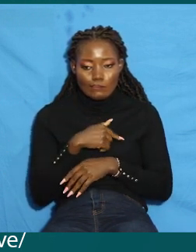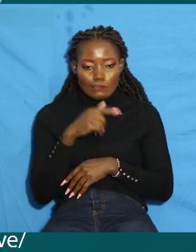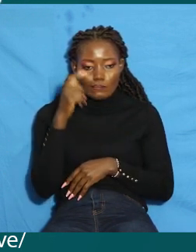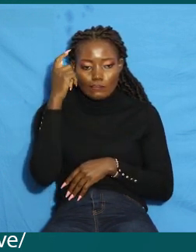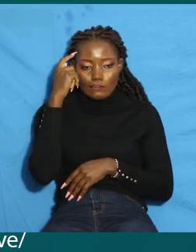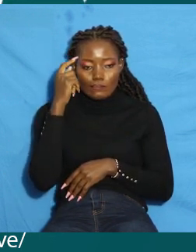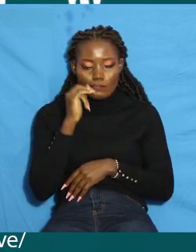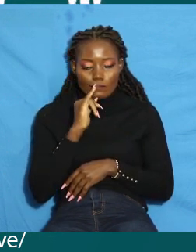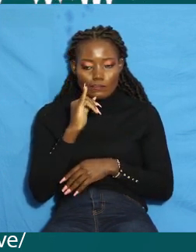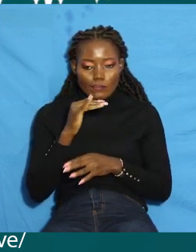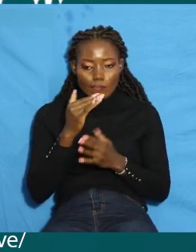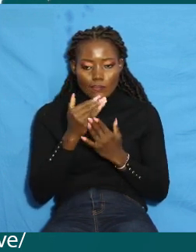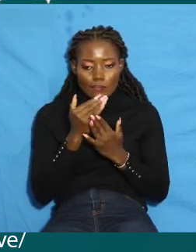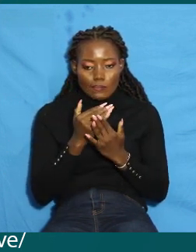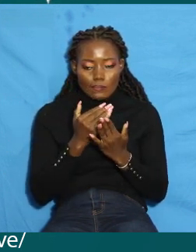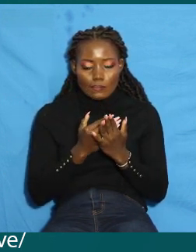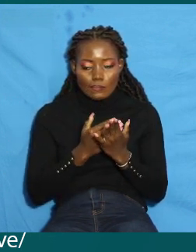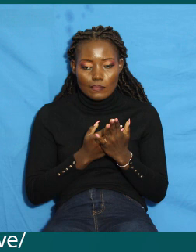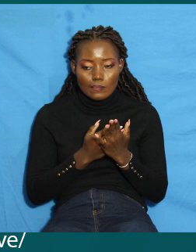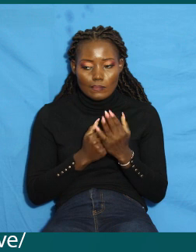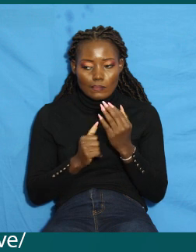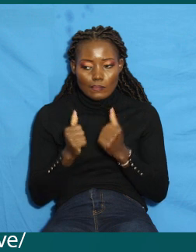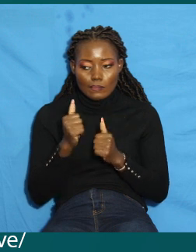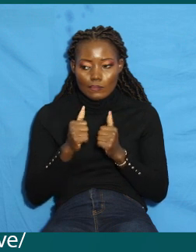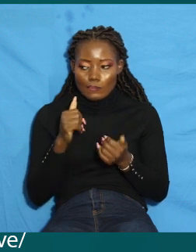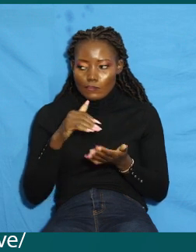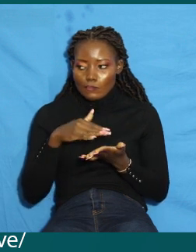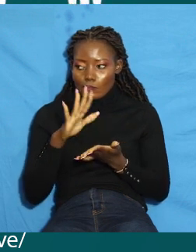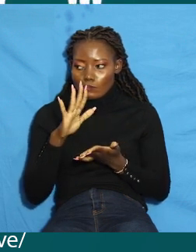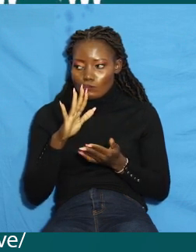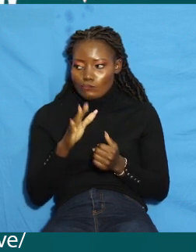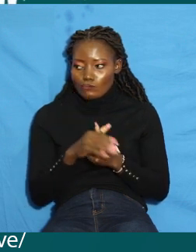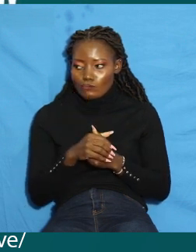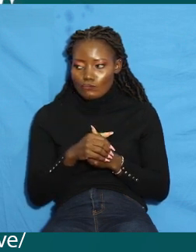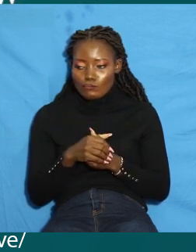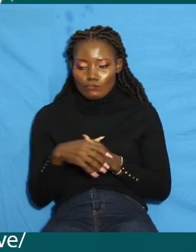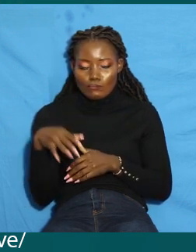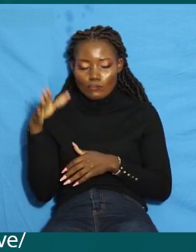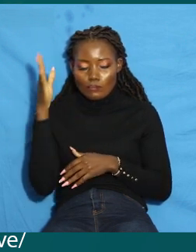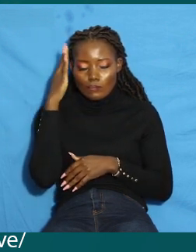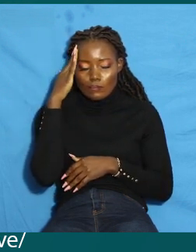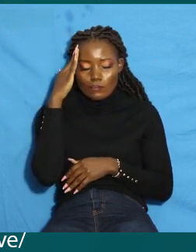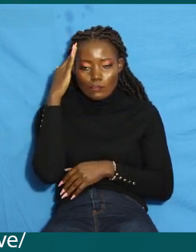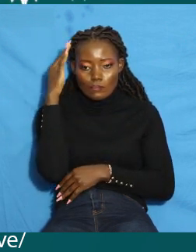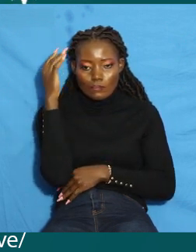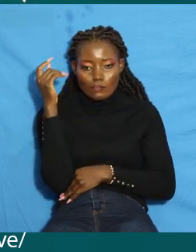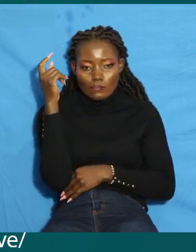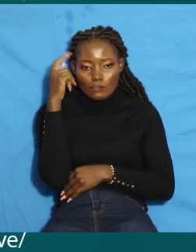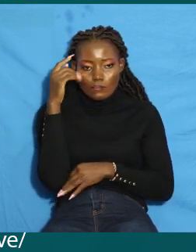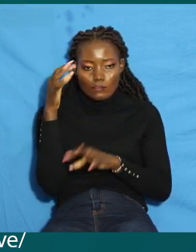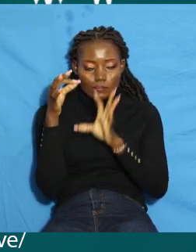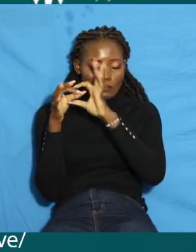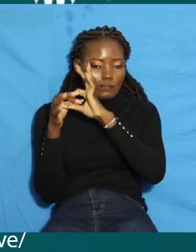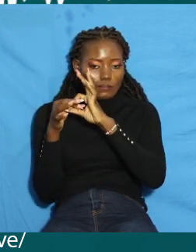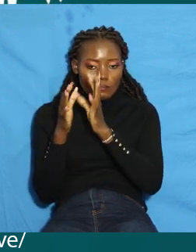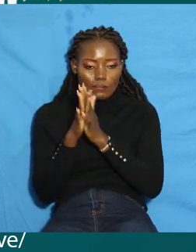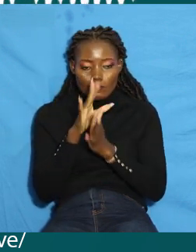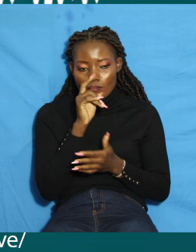is programmed, which mostly is determined by our upbringing, cultures, and